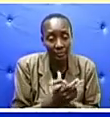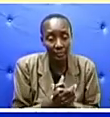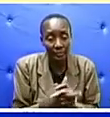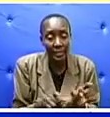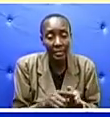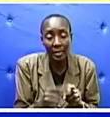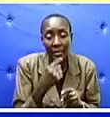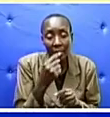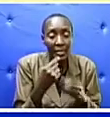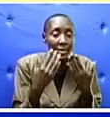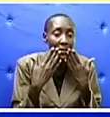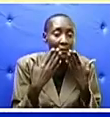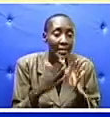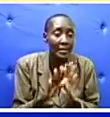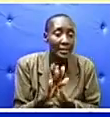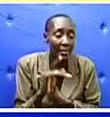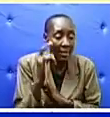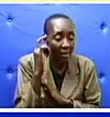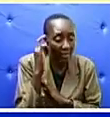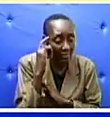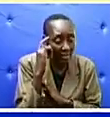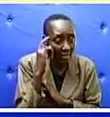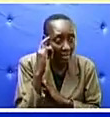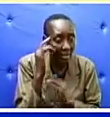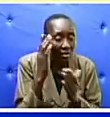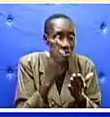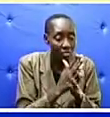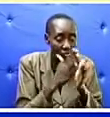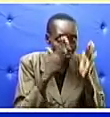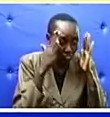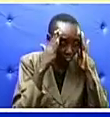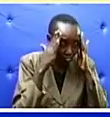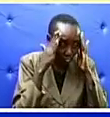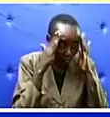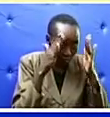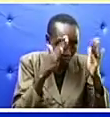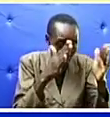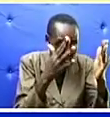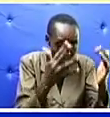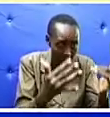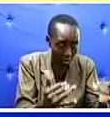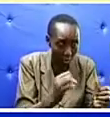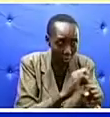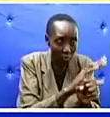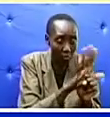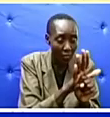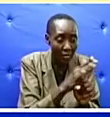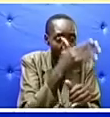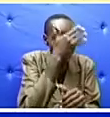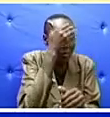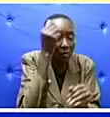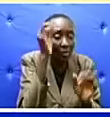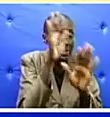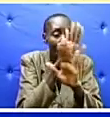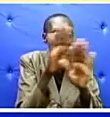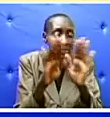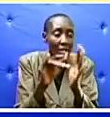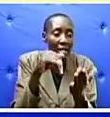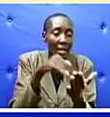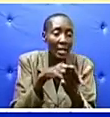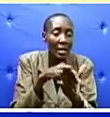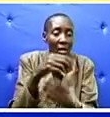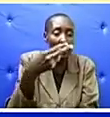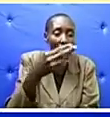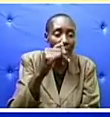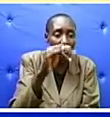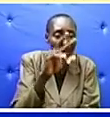said before, I think they have shifted everything to COVID, that they've forgotten there's HIV here. So they are not like